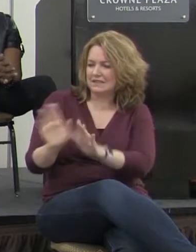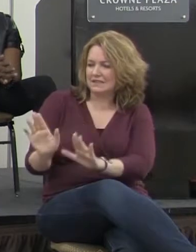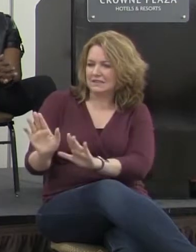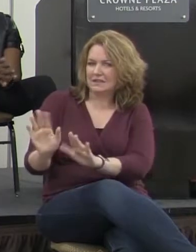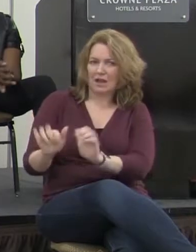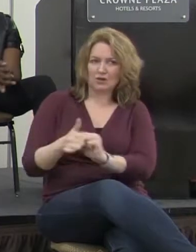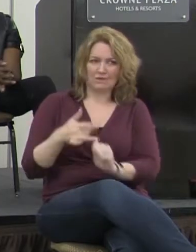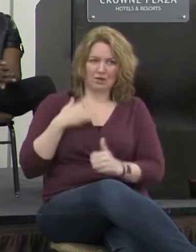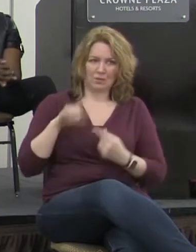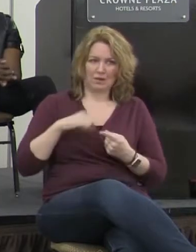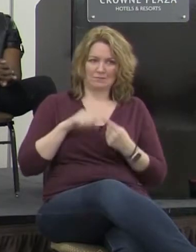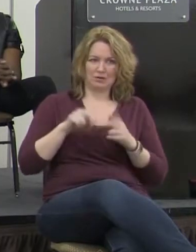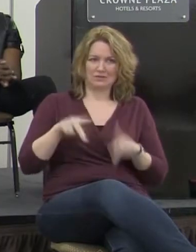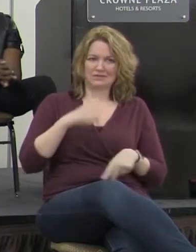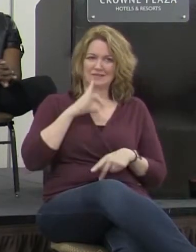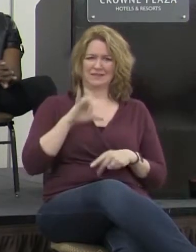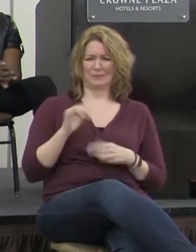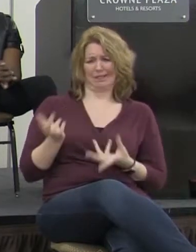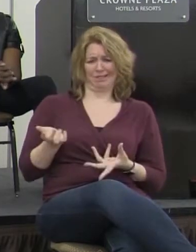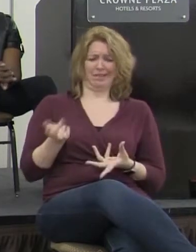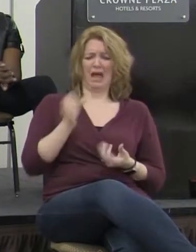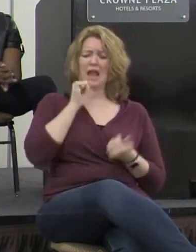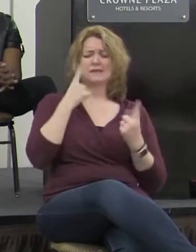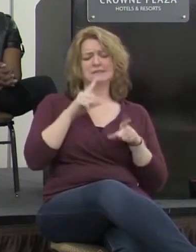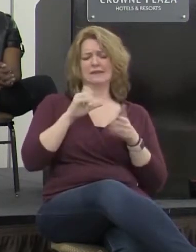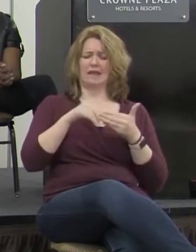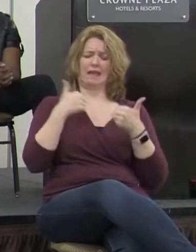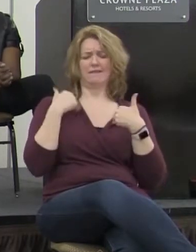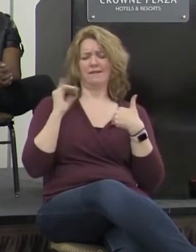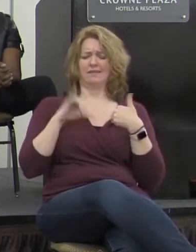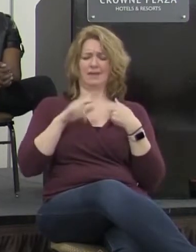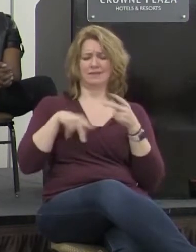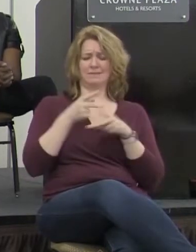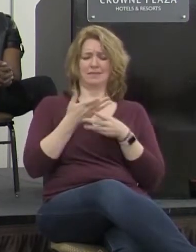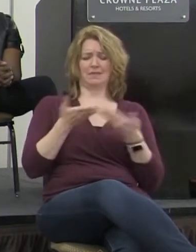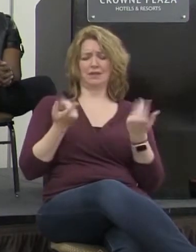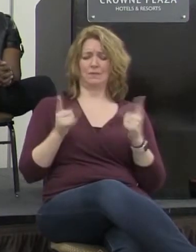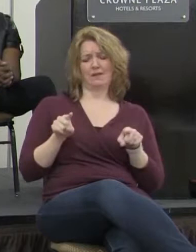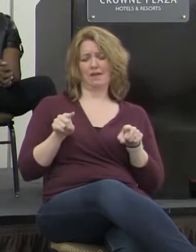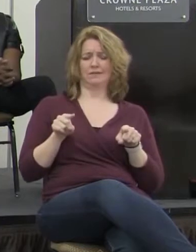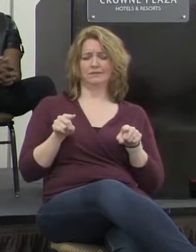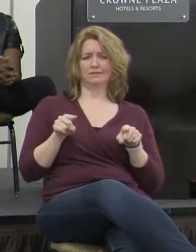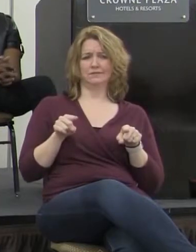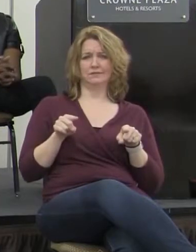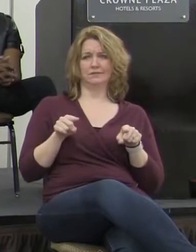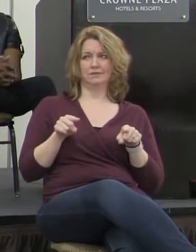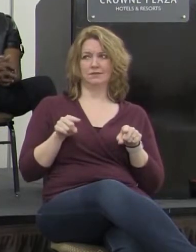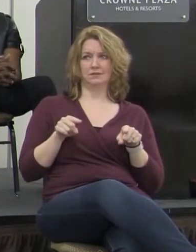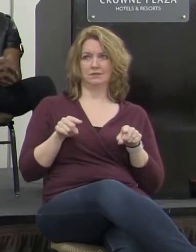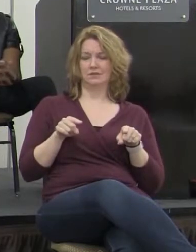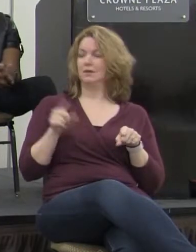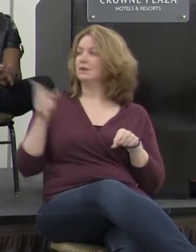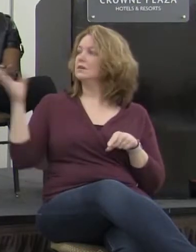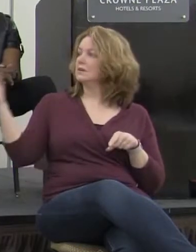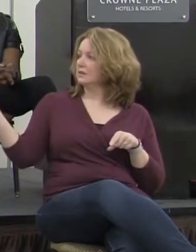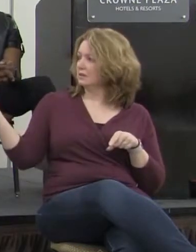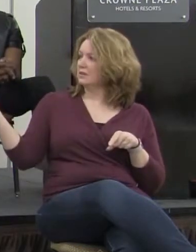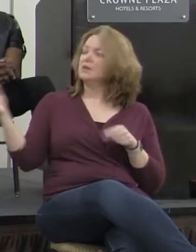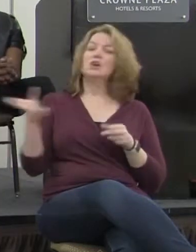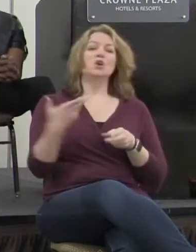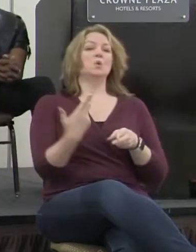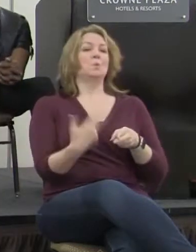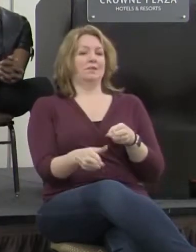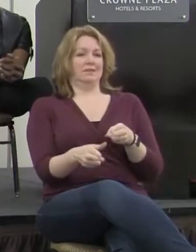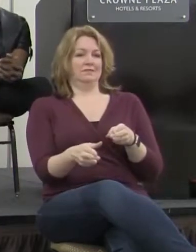feel about when someone approaches you with that? Well, I didn't consent to have that type of thing going on. I guess quickly, I think this is